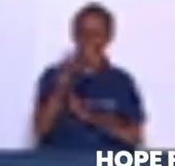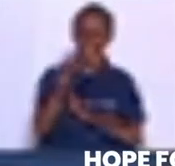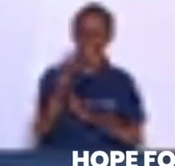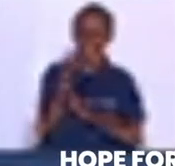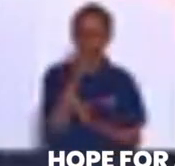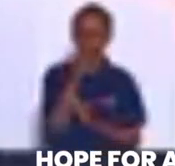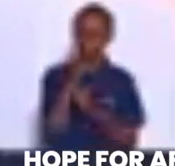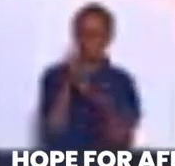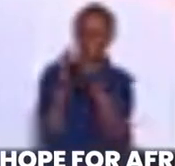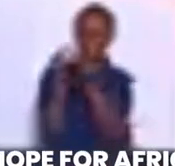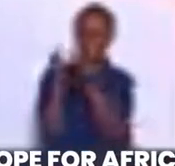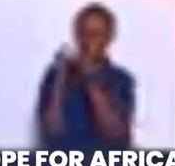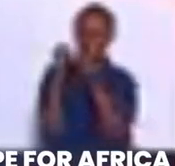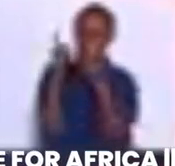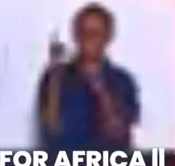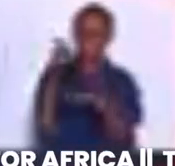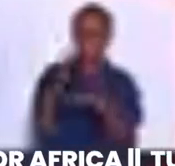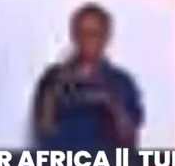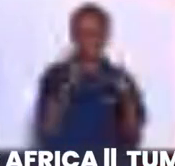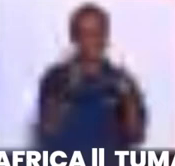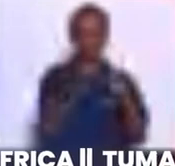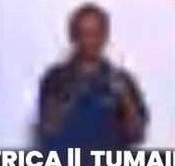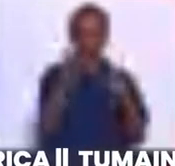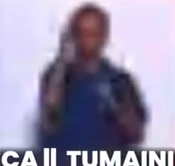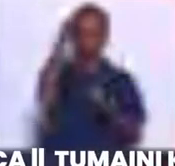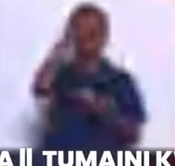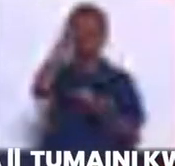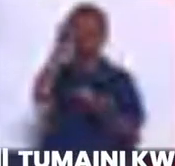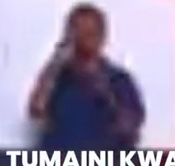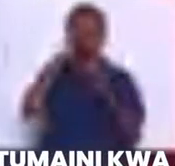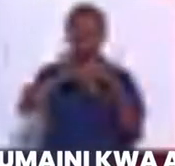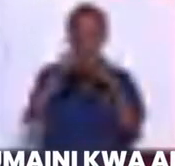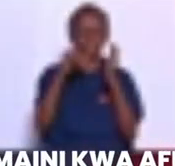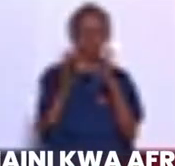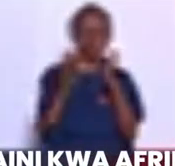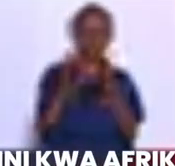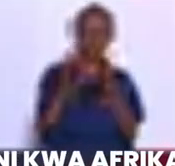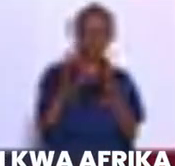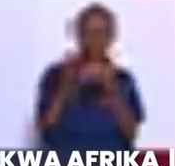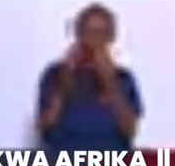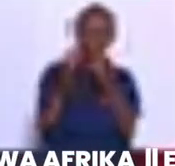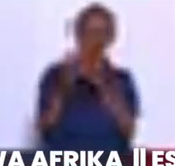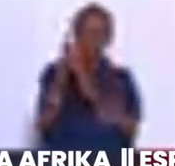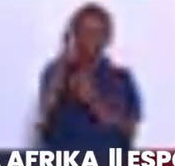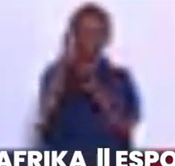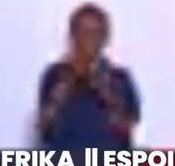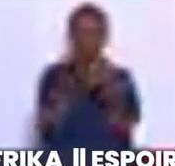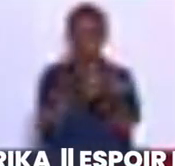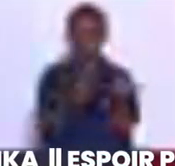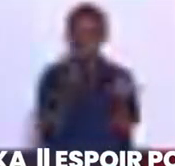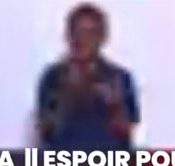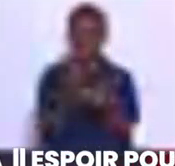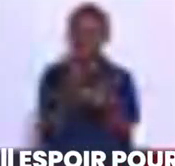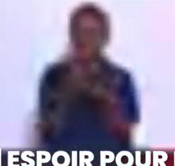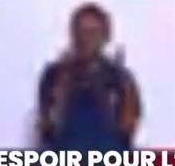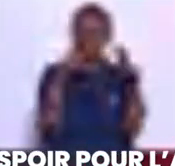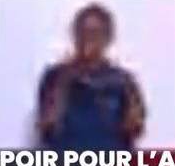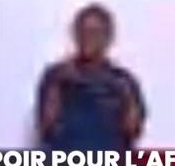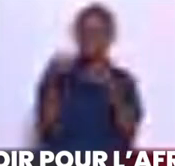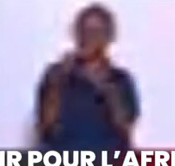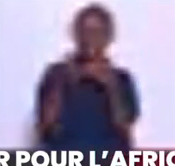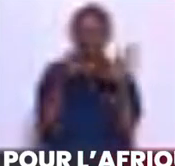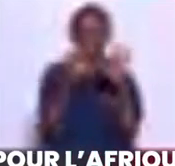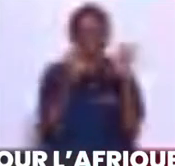through any pain because of marital problems. Father, we are praying for the children who are suffering from